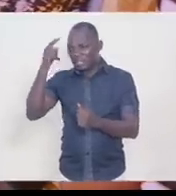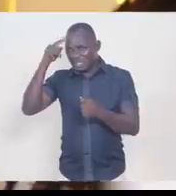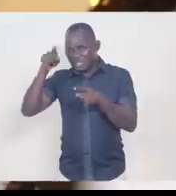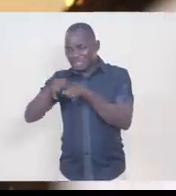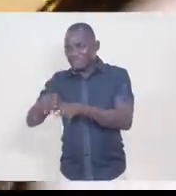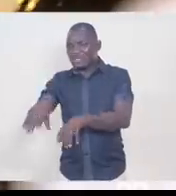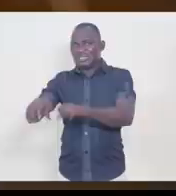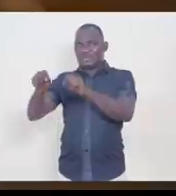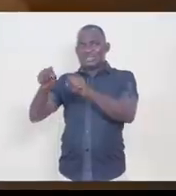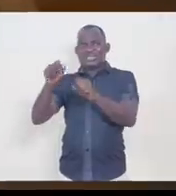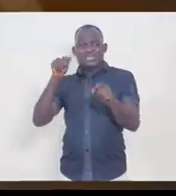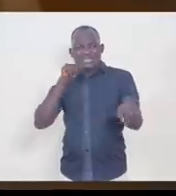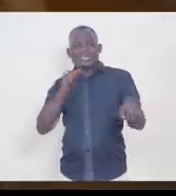Sissy.